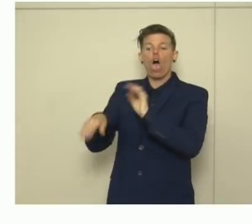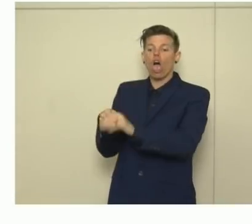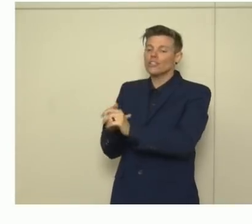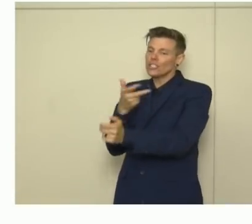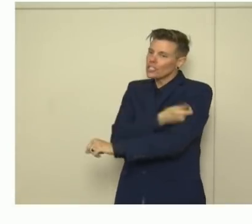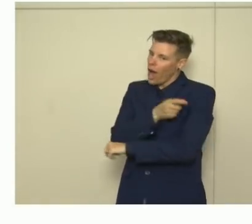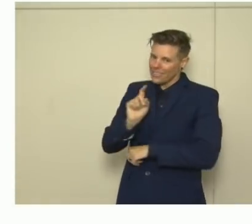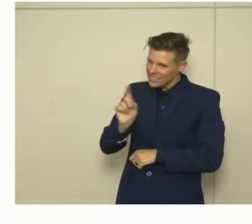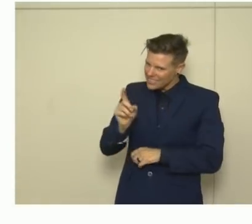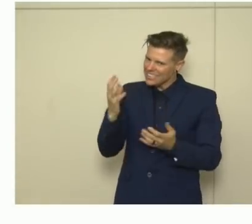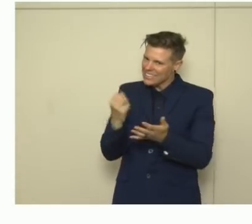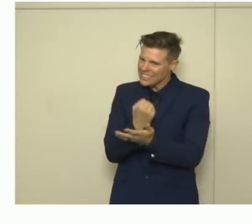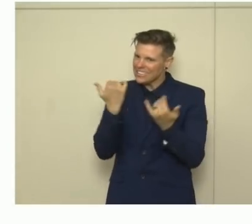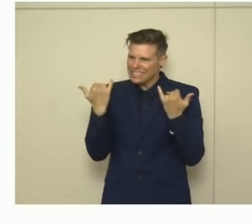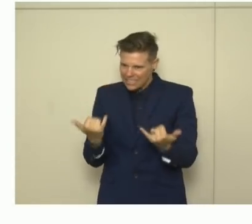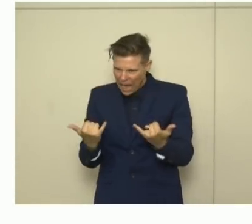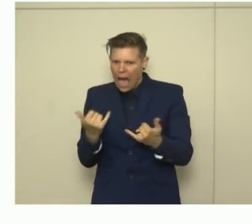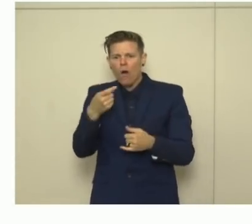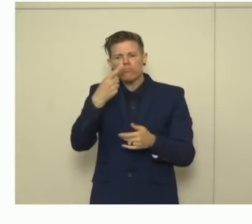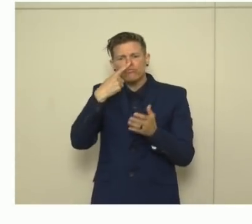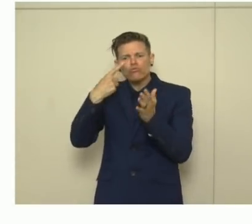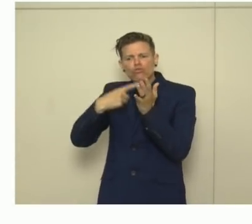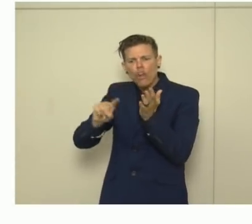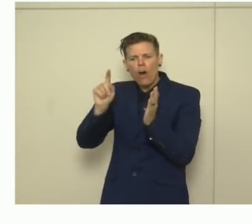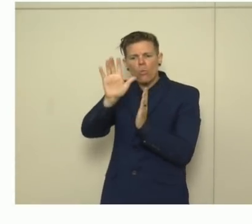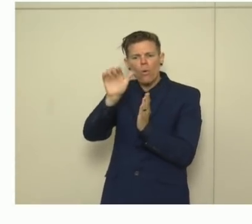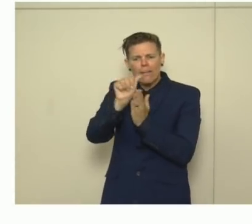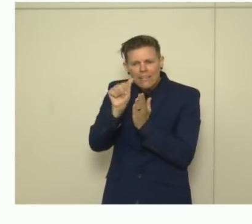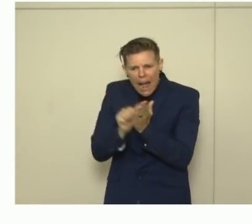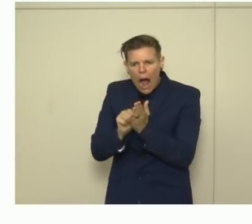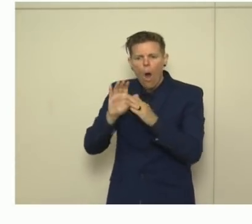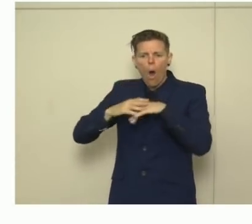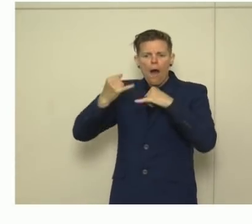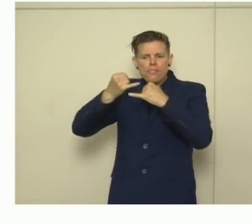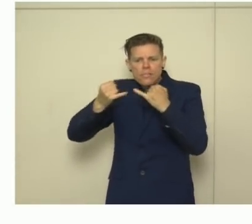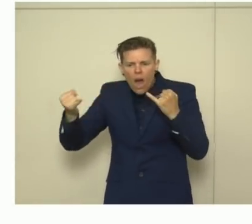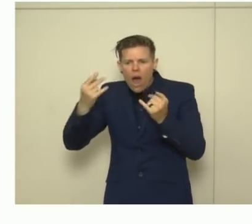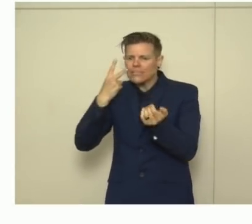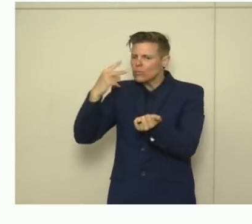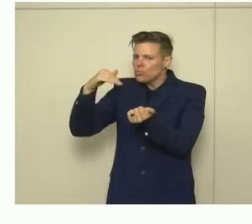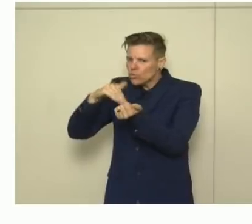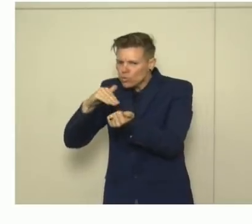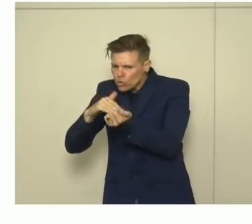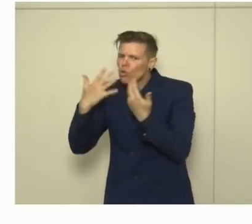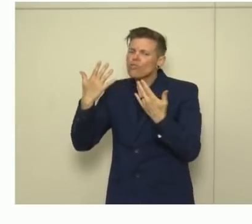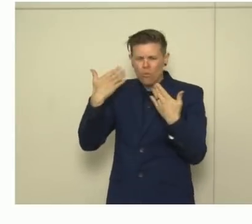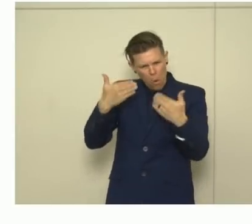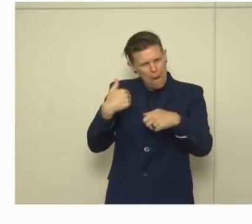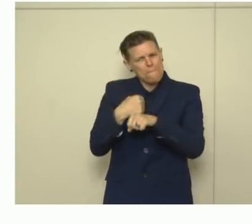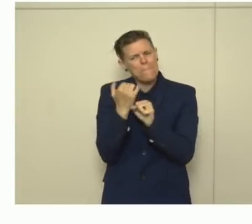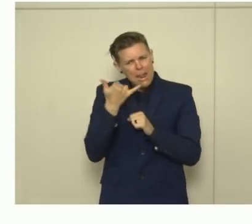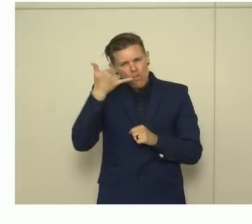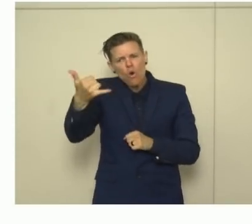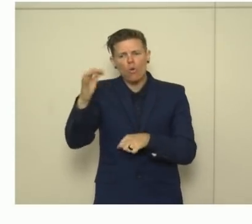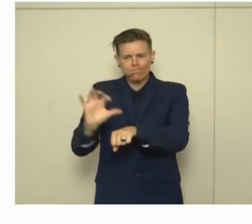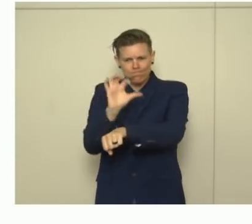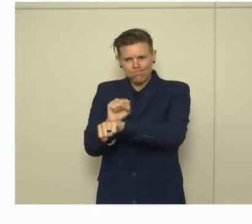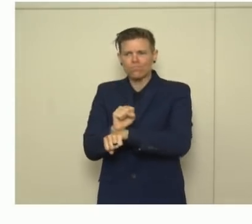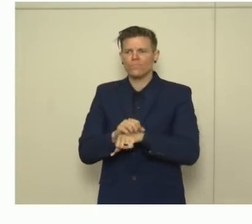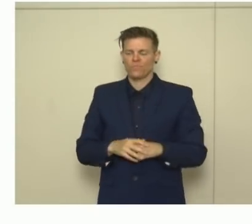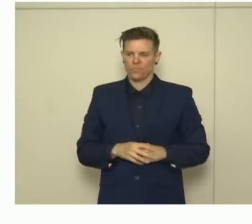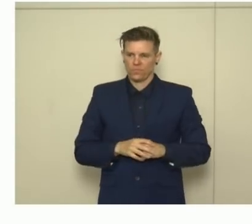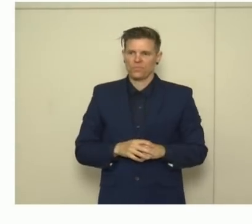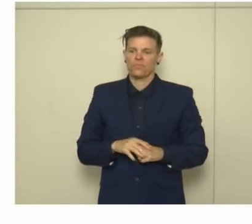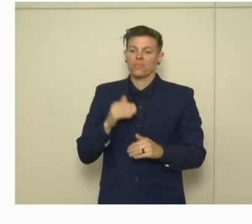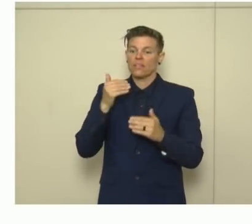See what you need and get set up to do that. If I could please have the next slide. I want to give you a little update on vaccines. This is a